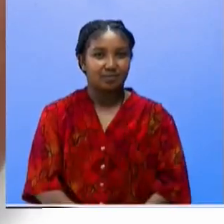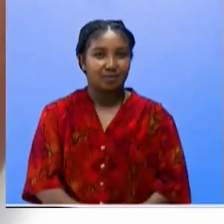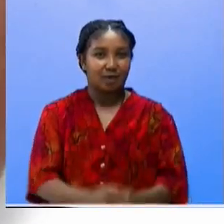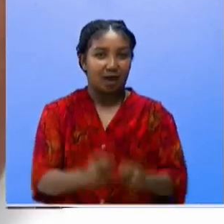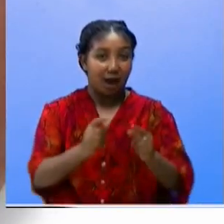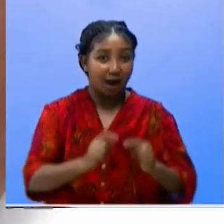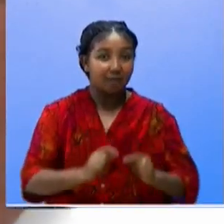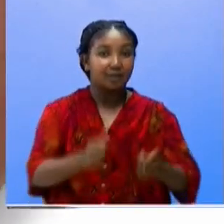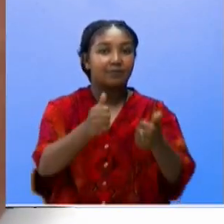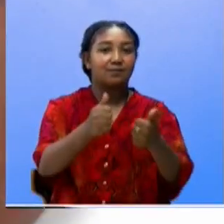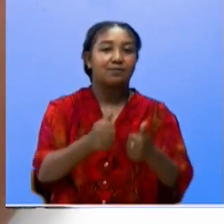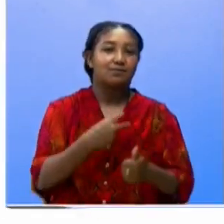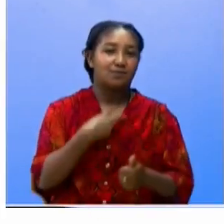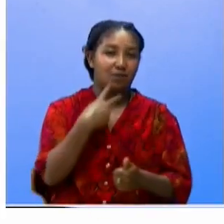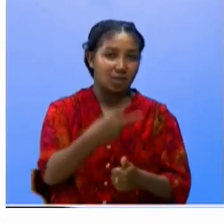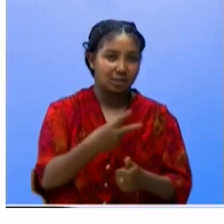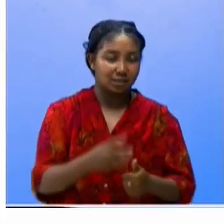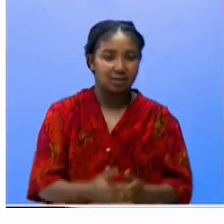Active voice.